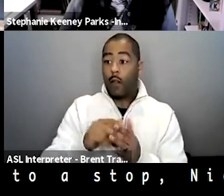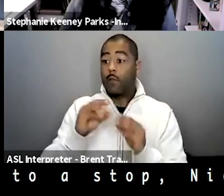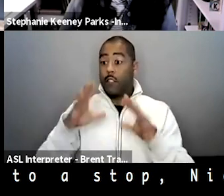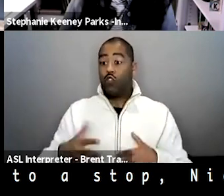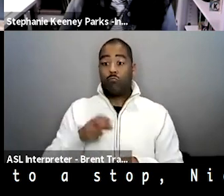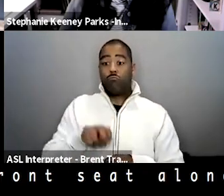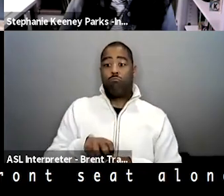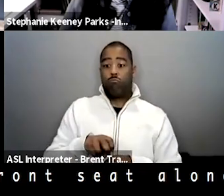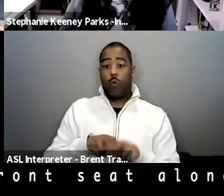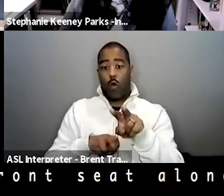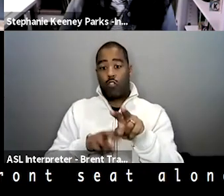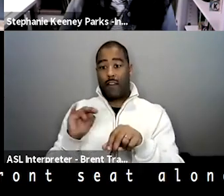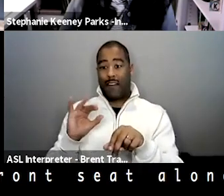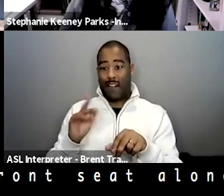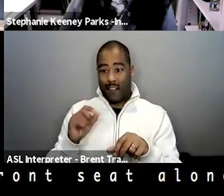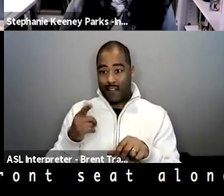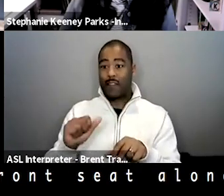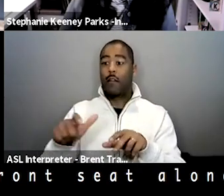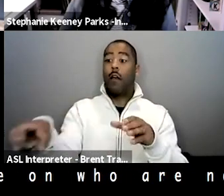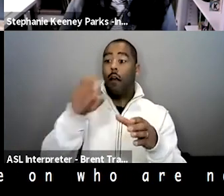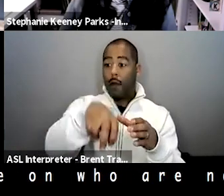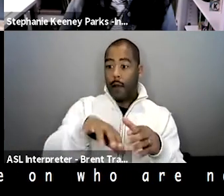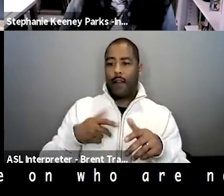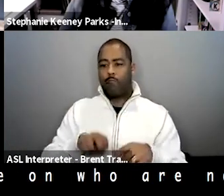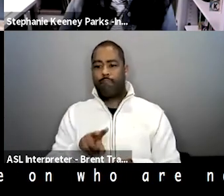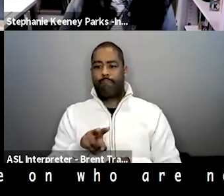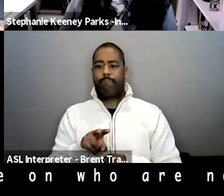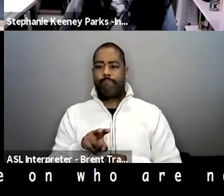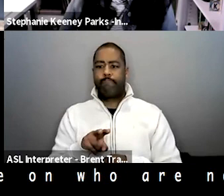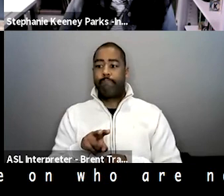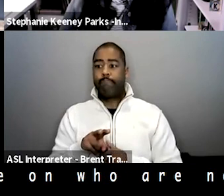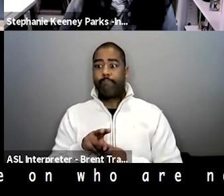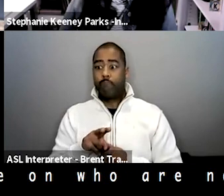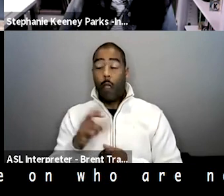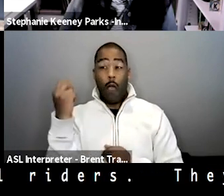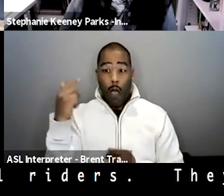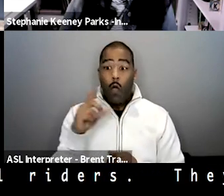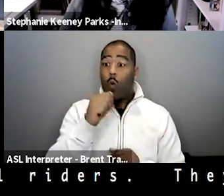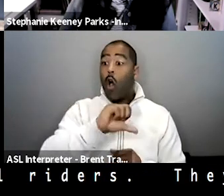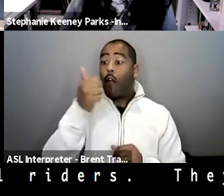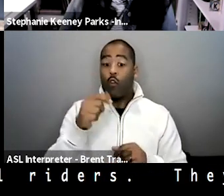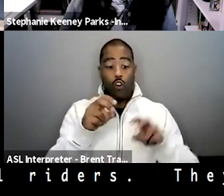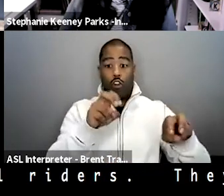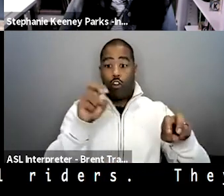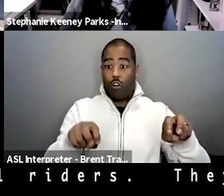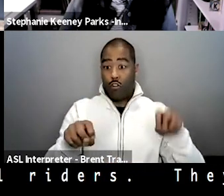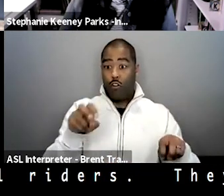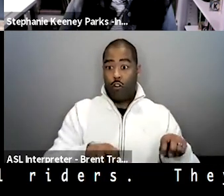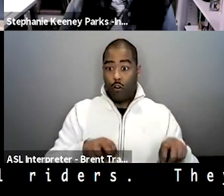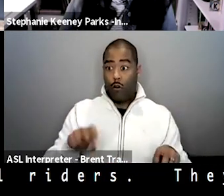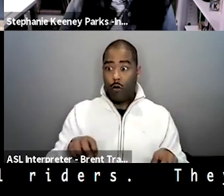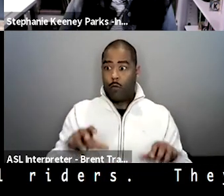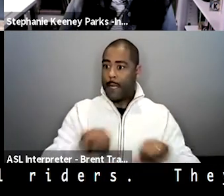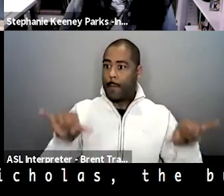story, the bus came to a stop. Nicholas was on the front seat alone, and two guys got on who were not part of the usual